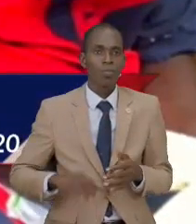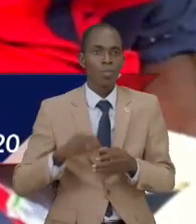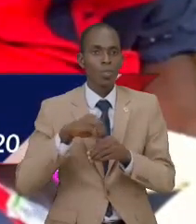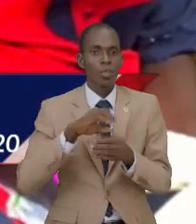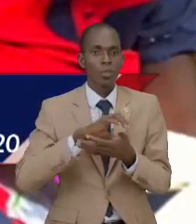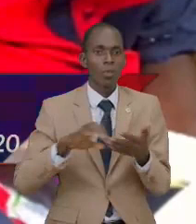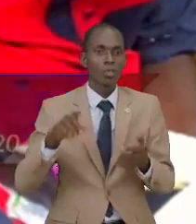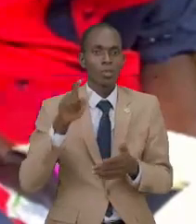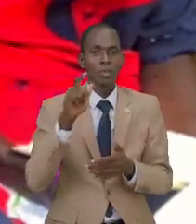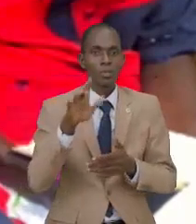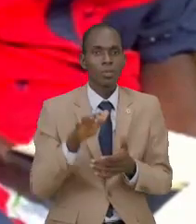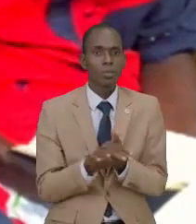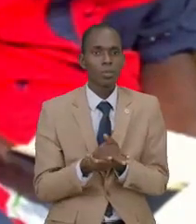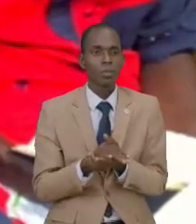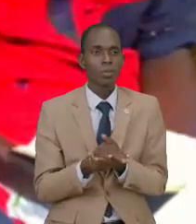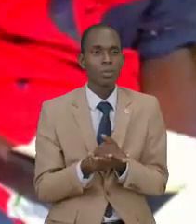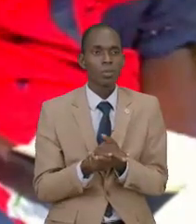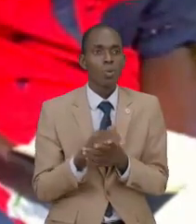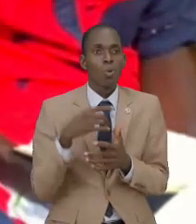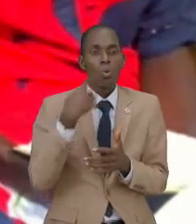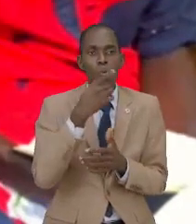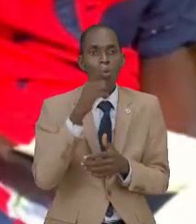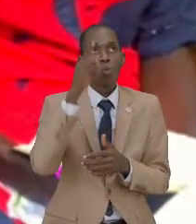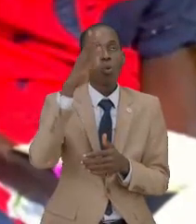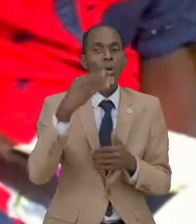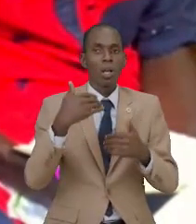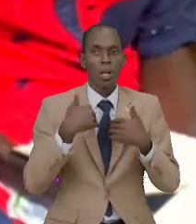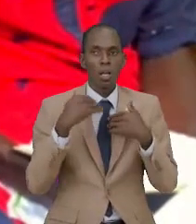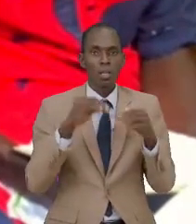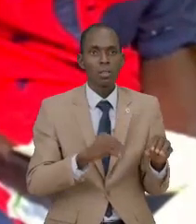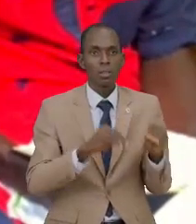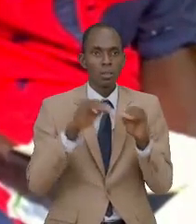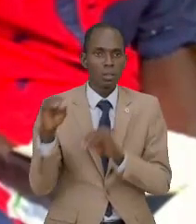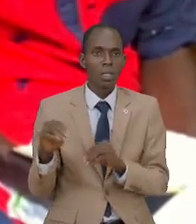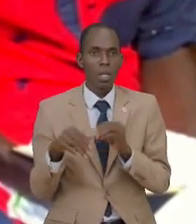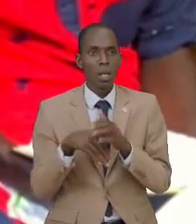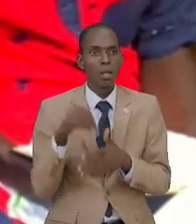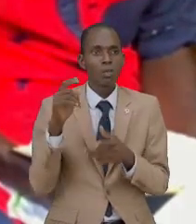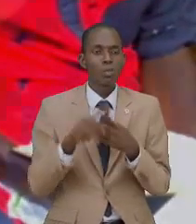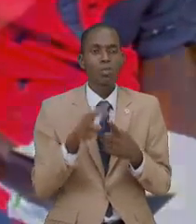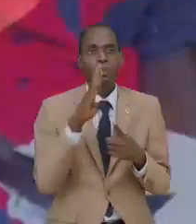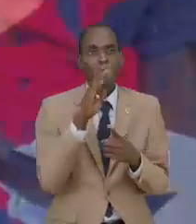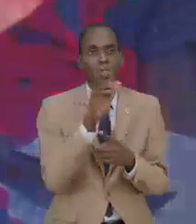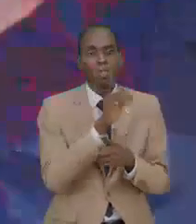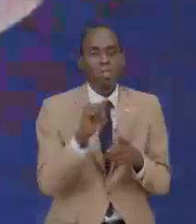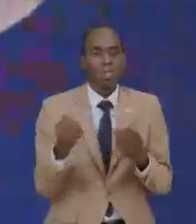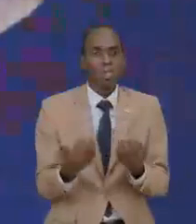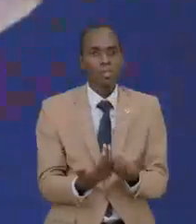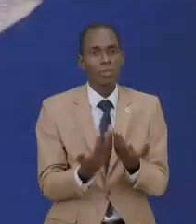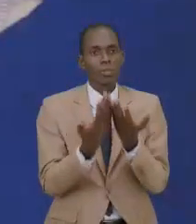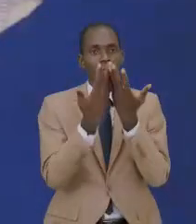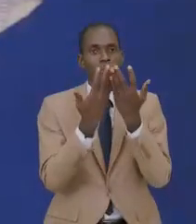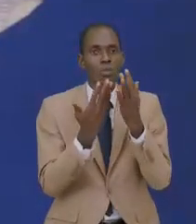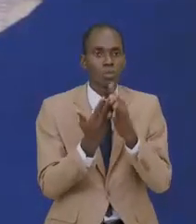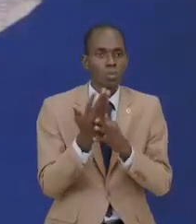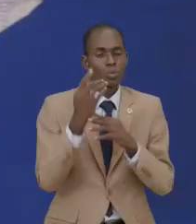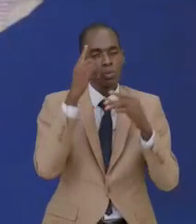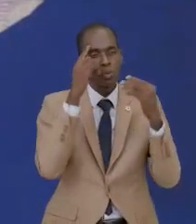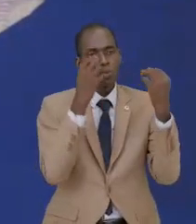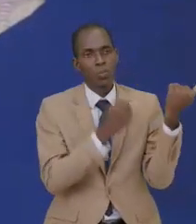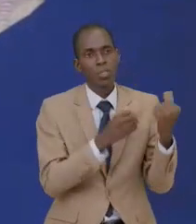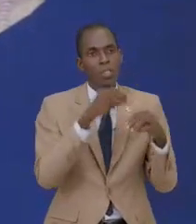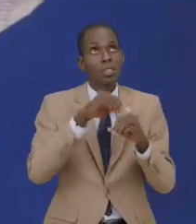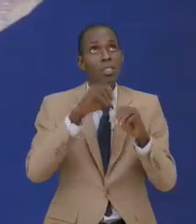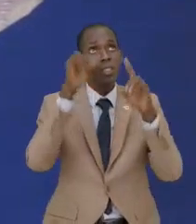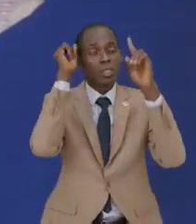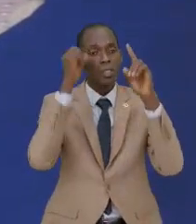25 says, whom God has set forth to be a propitiation through faith in His